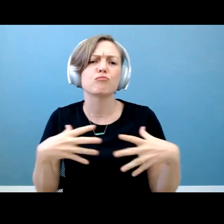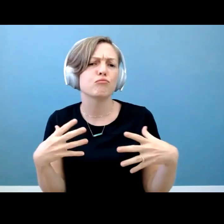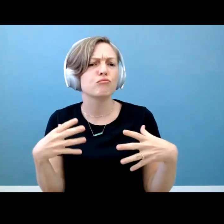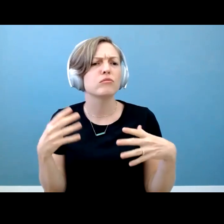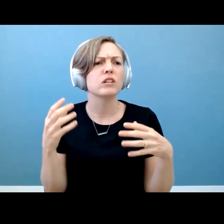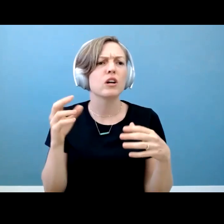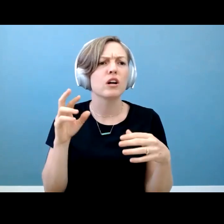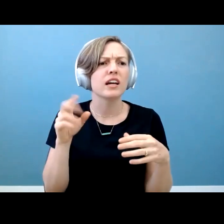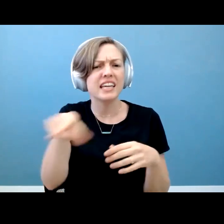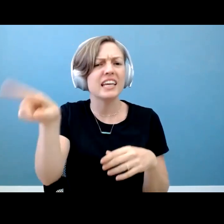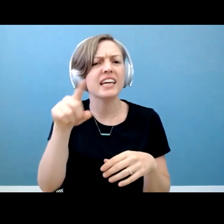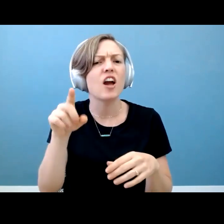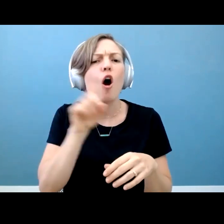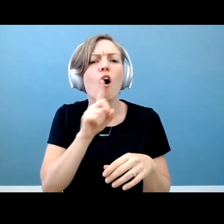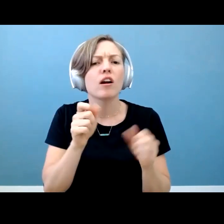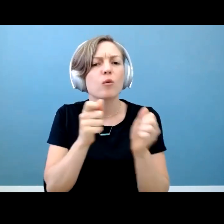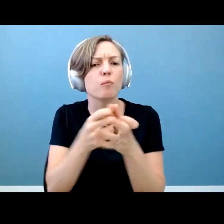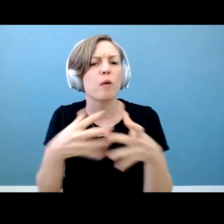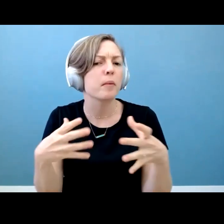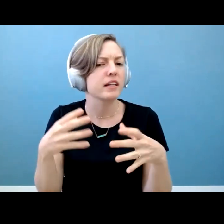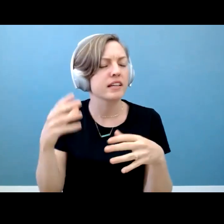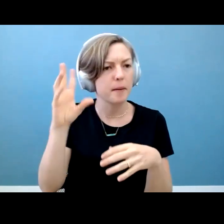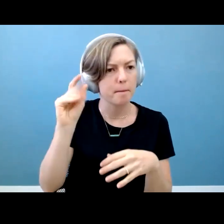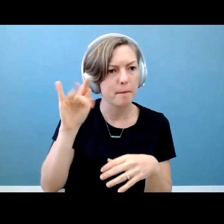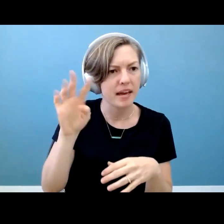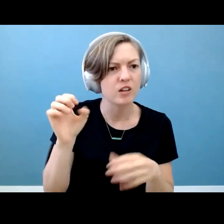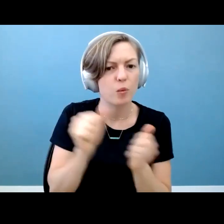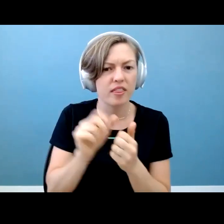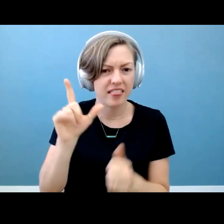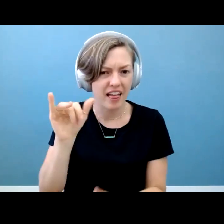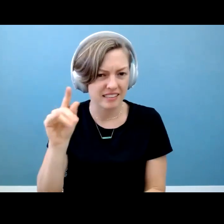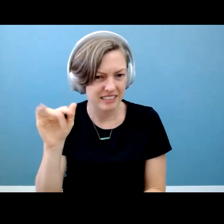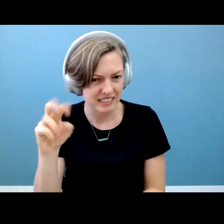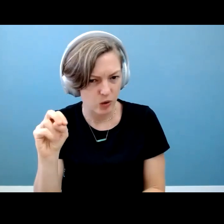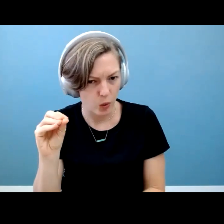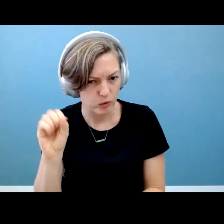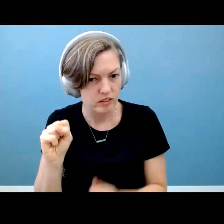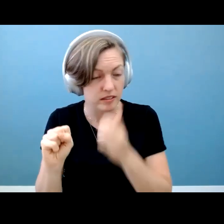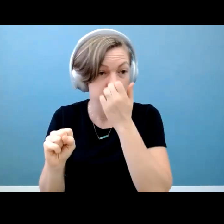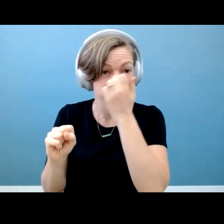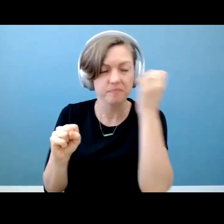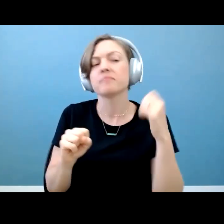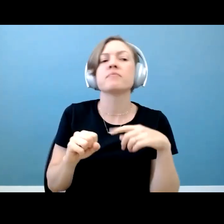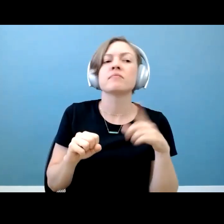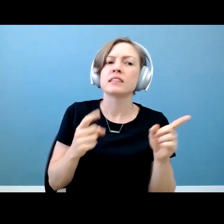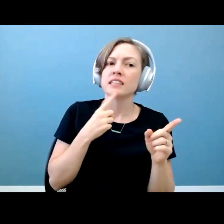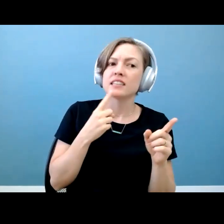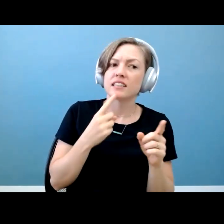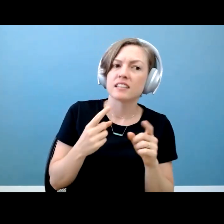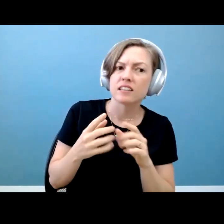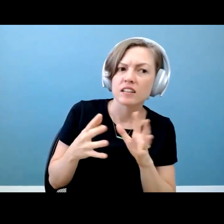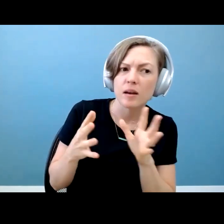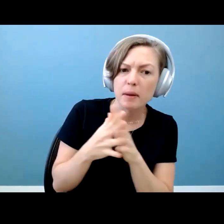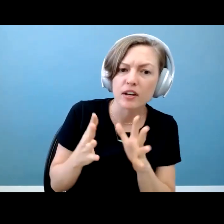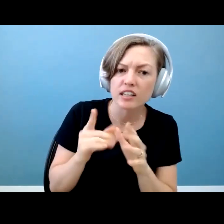immigrants. The meme superimposed King's face over a crowd of Central Americans reportedly on their way to the US southern